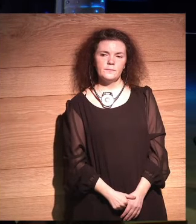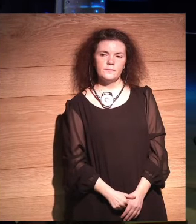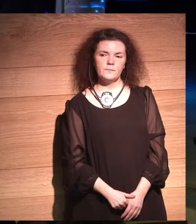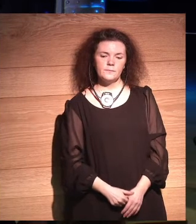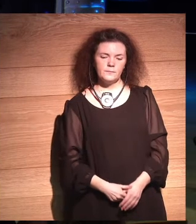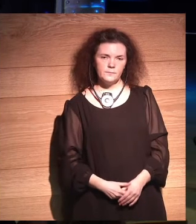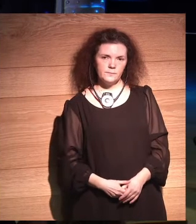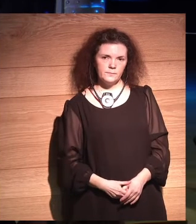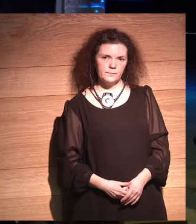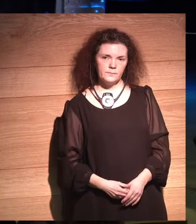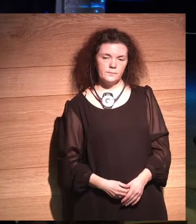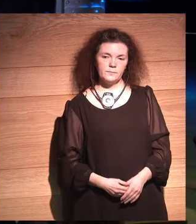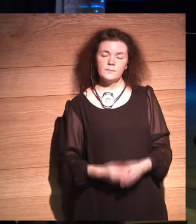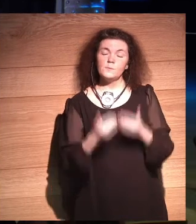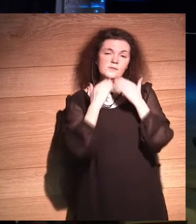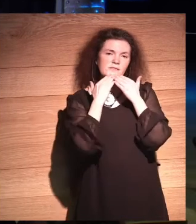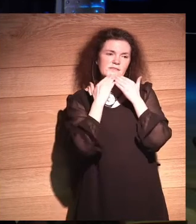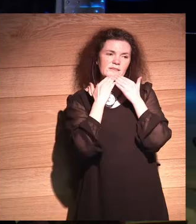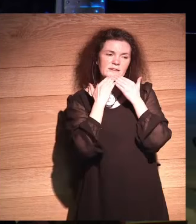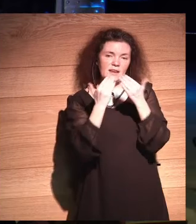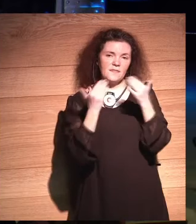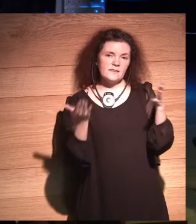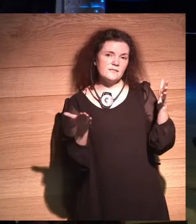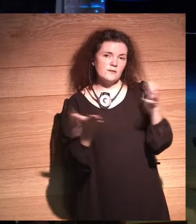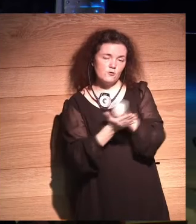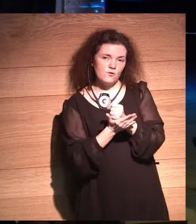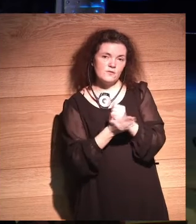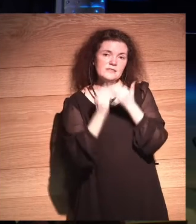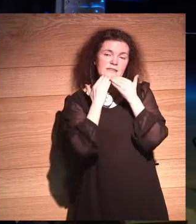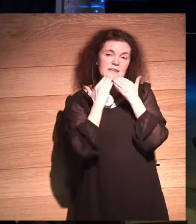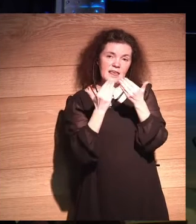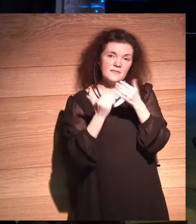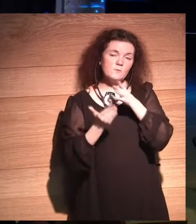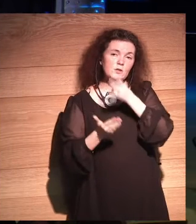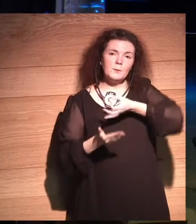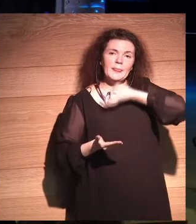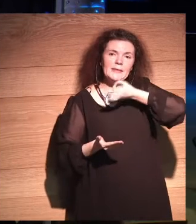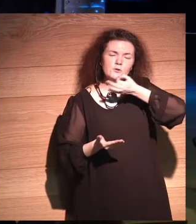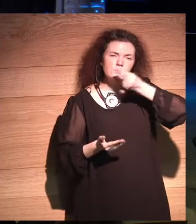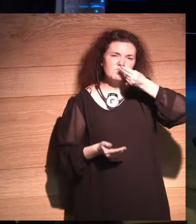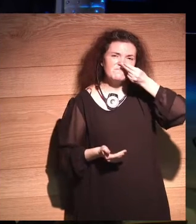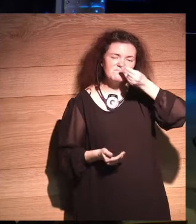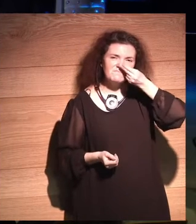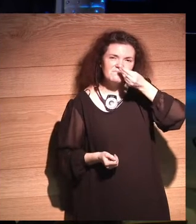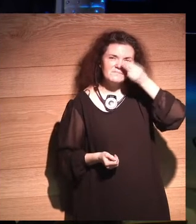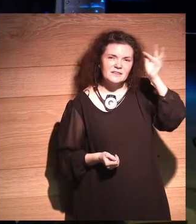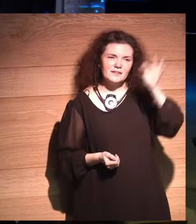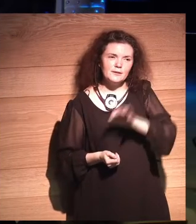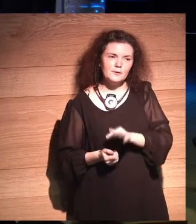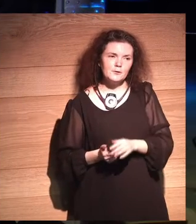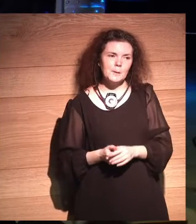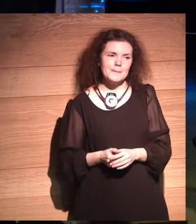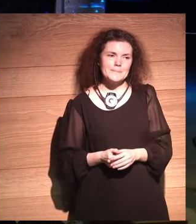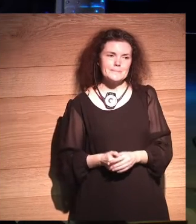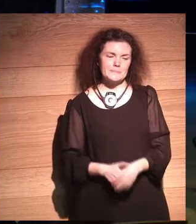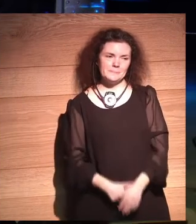Thank you. Y gracias a todos ustedes también. Vamos a antes de pasar a las... And thank